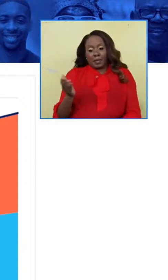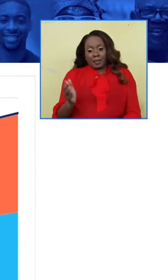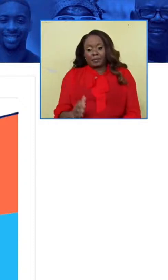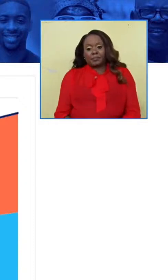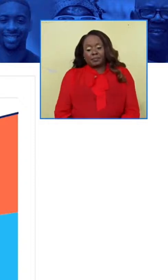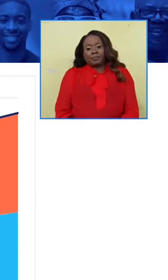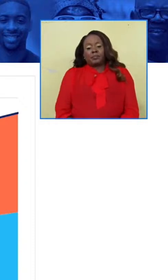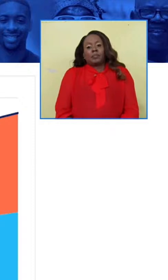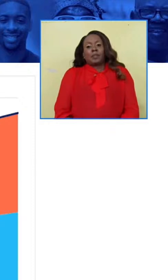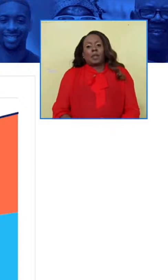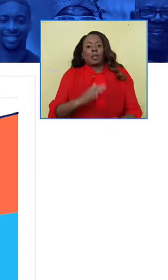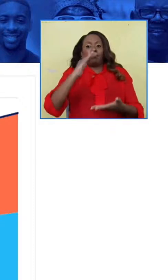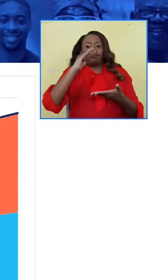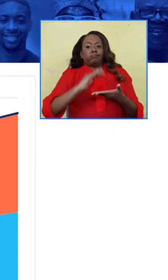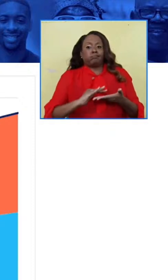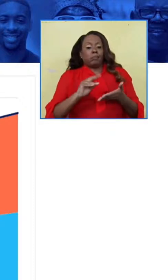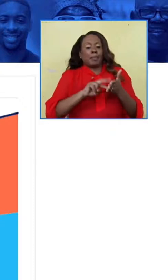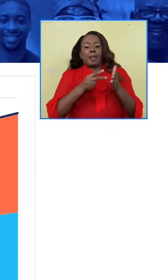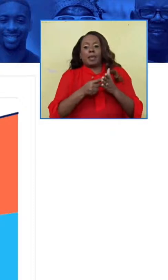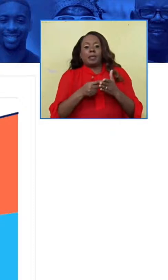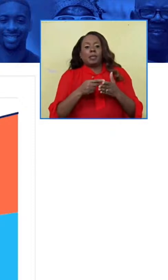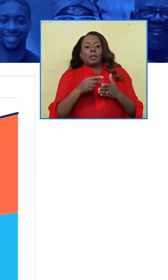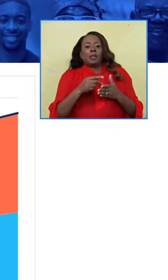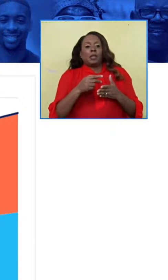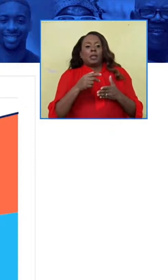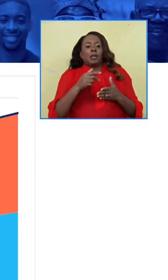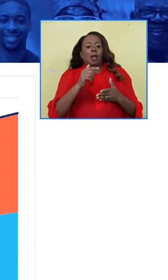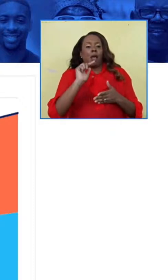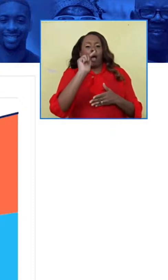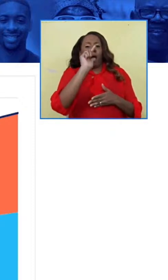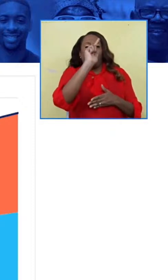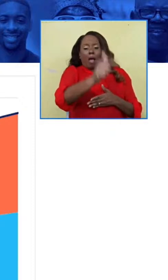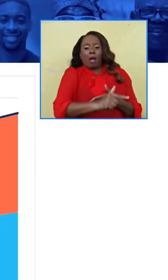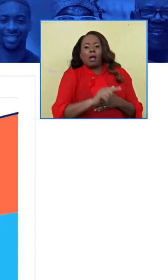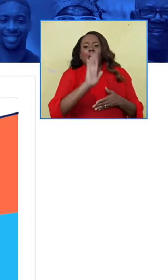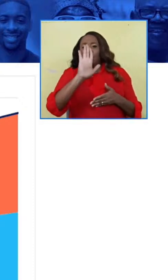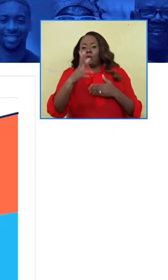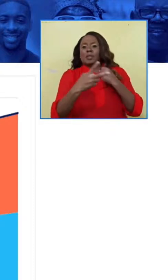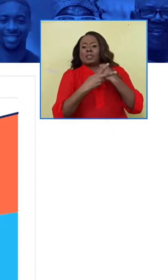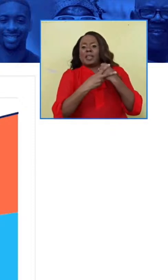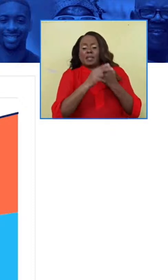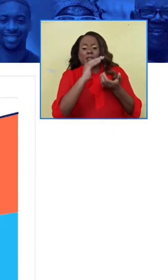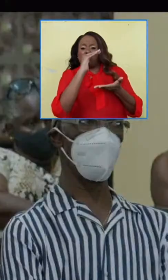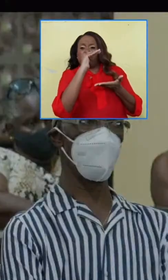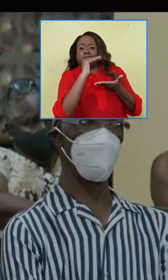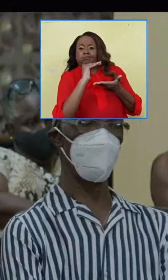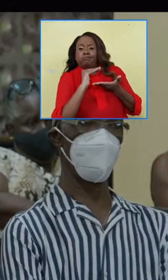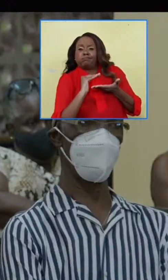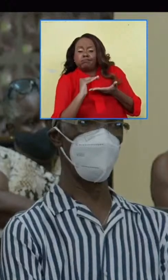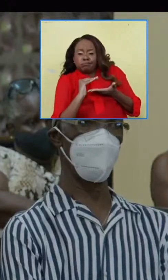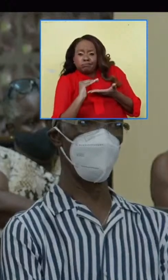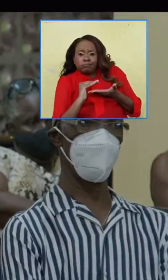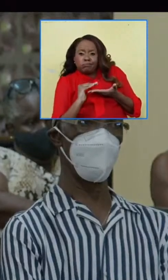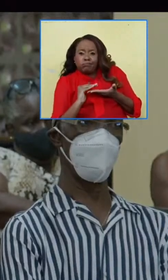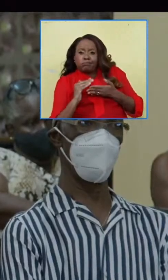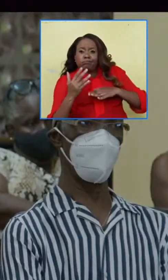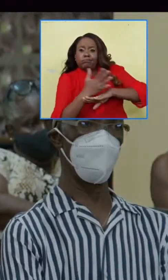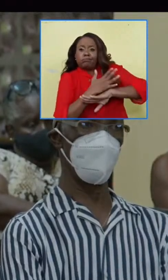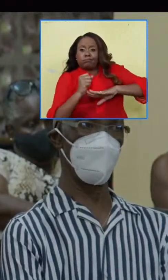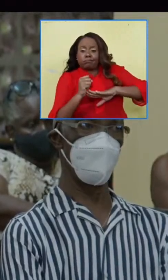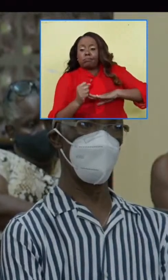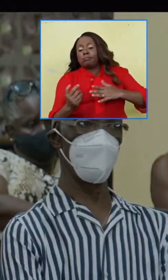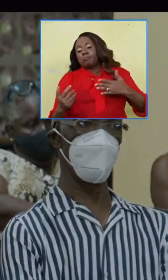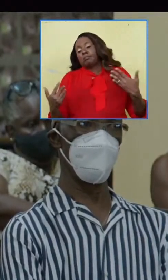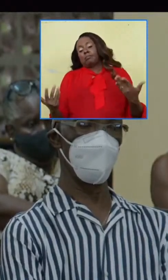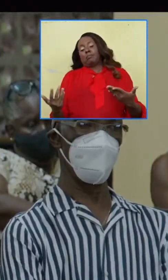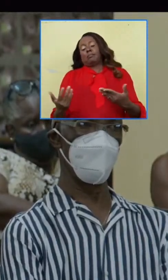until eventually you have no more savings. This is very much unlike your own personal family, where if you keep going into your